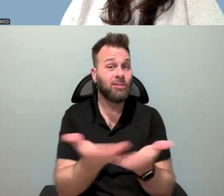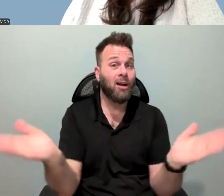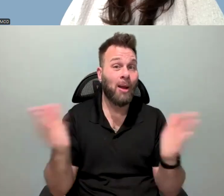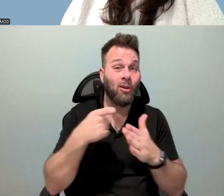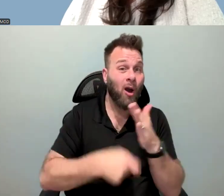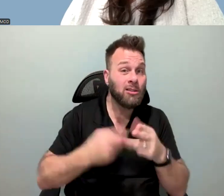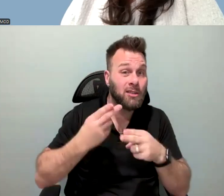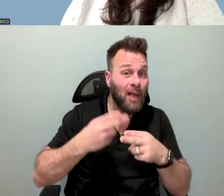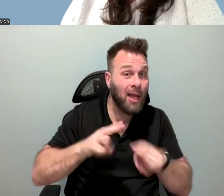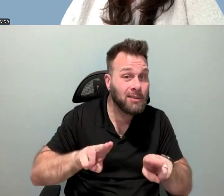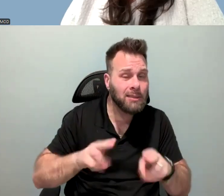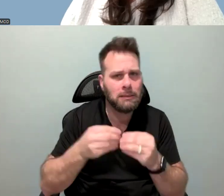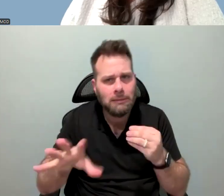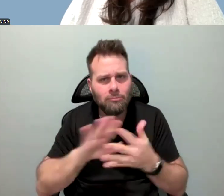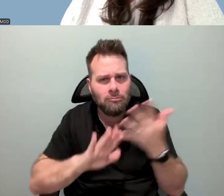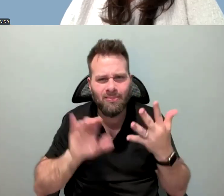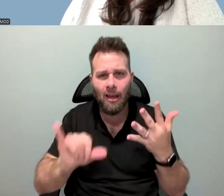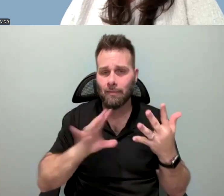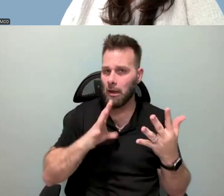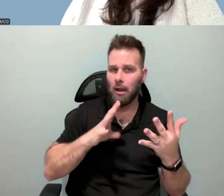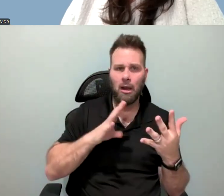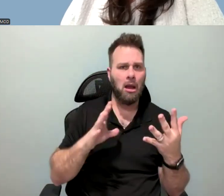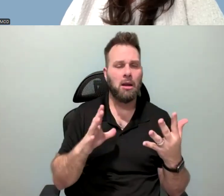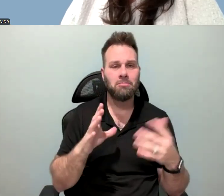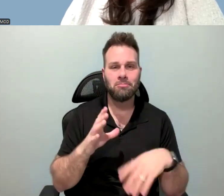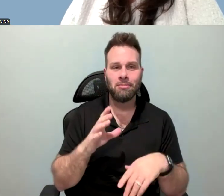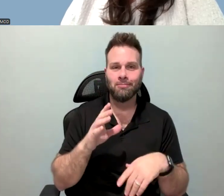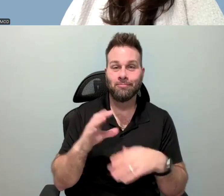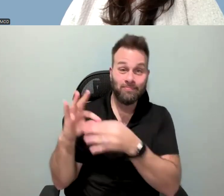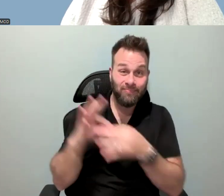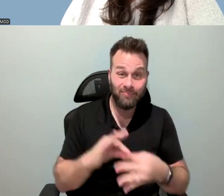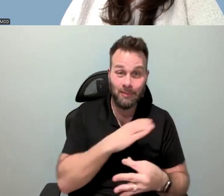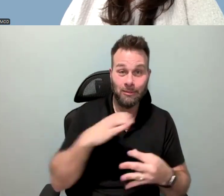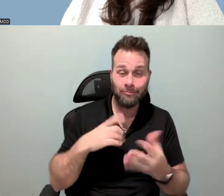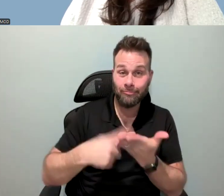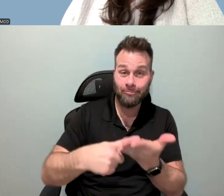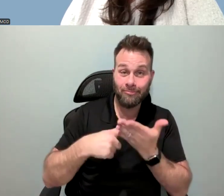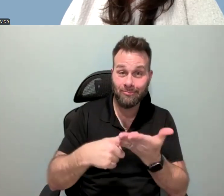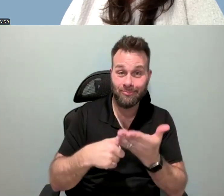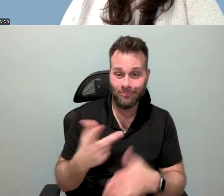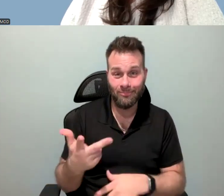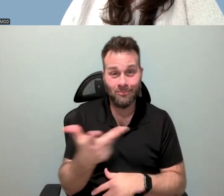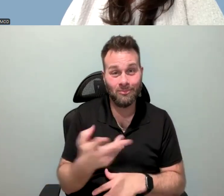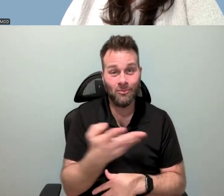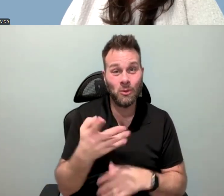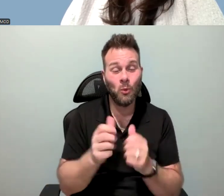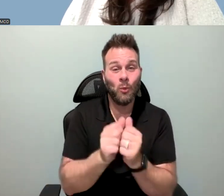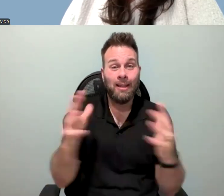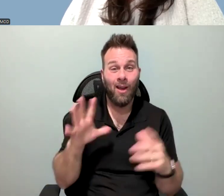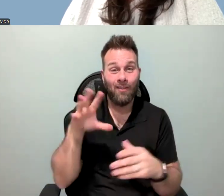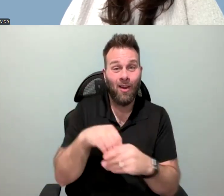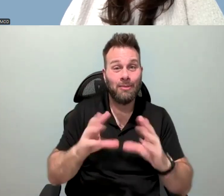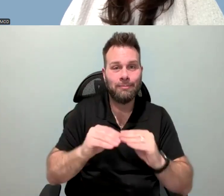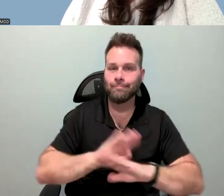everything else that's of concern or of what you're looking for, but you cannot talk about official commission business. That